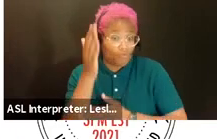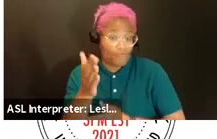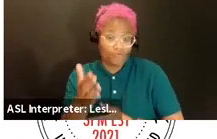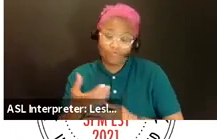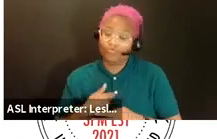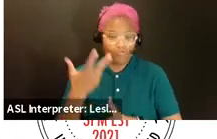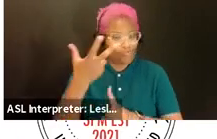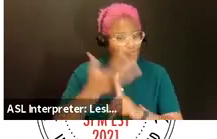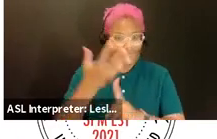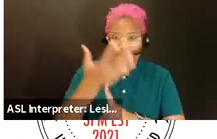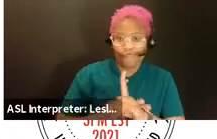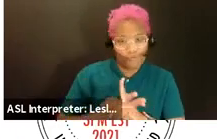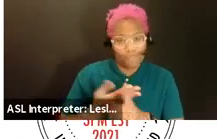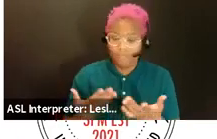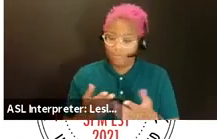year.